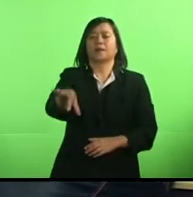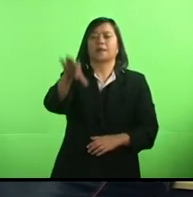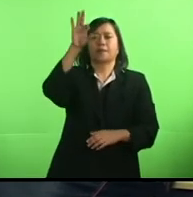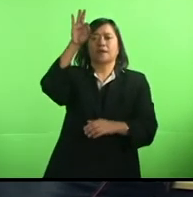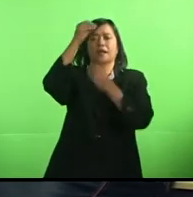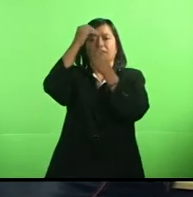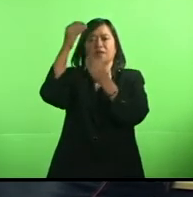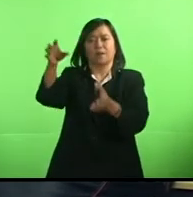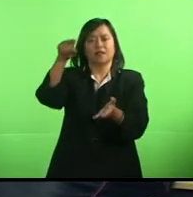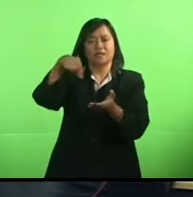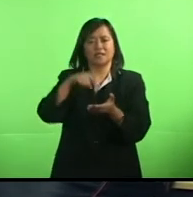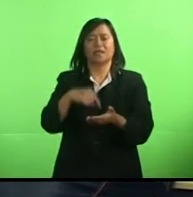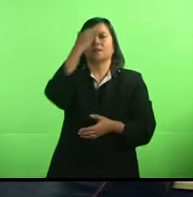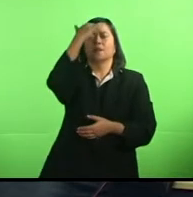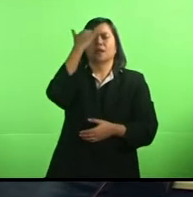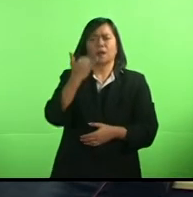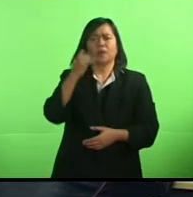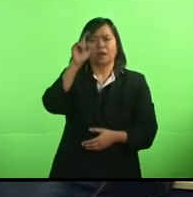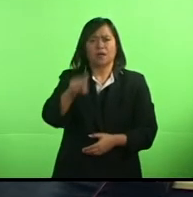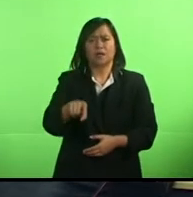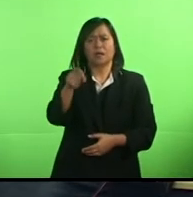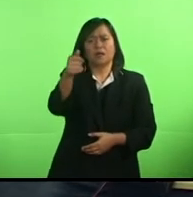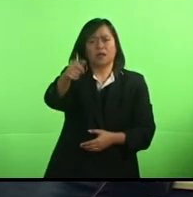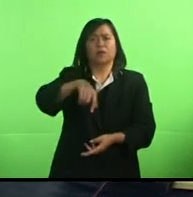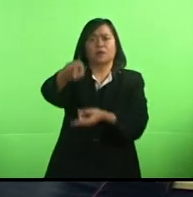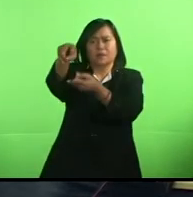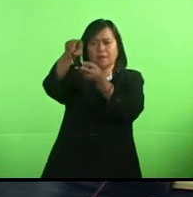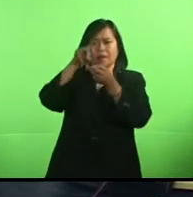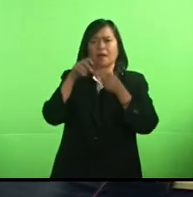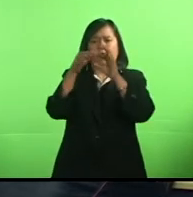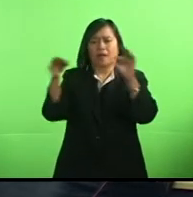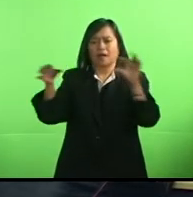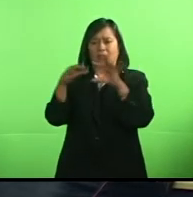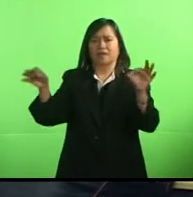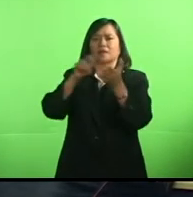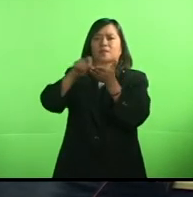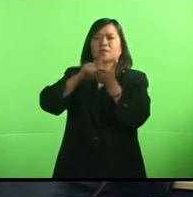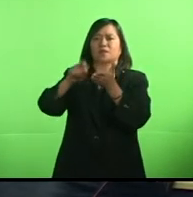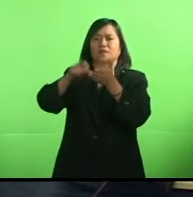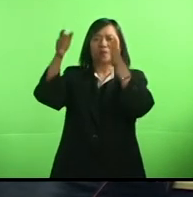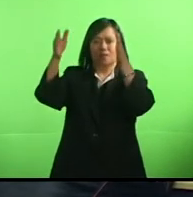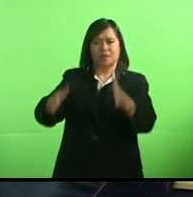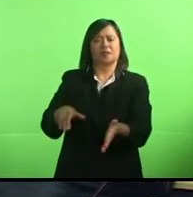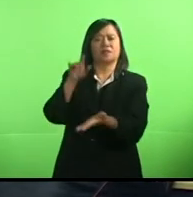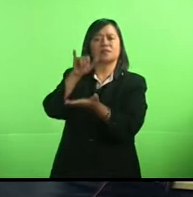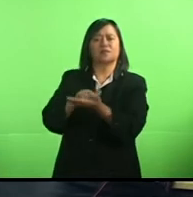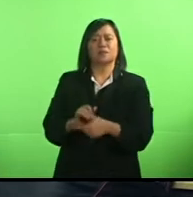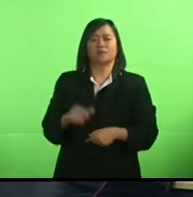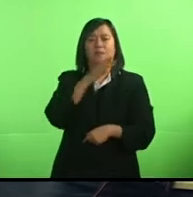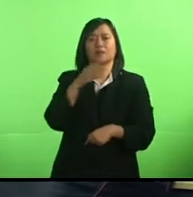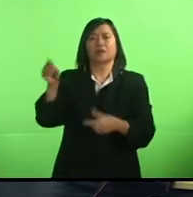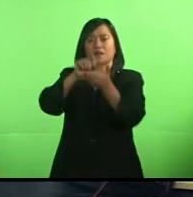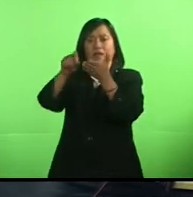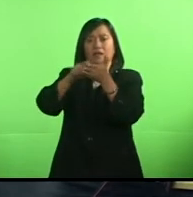or this item or these statements that you've extracted from this particular writer? And the writer you want to